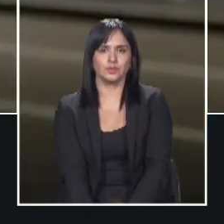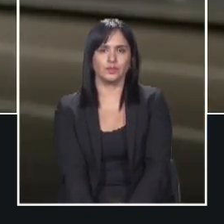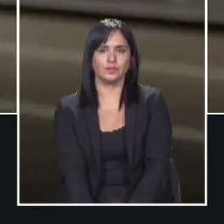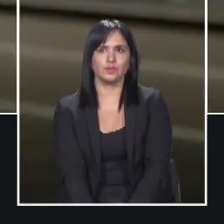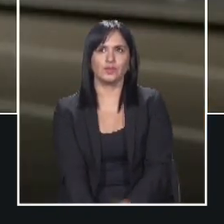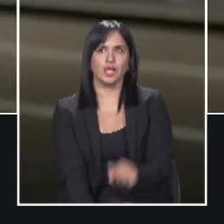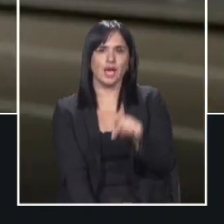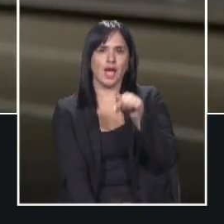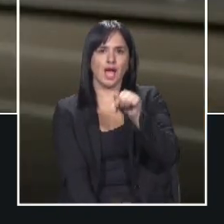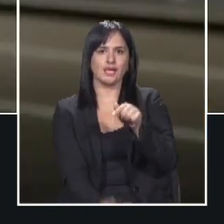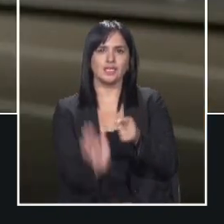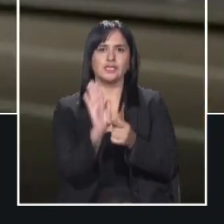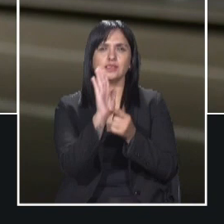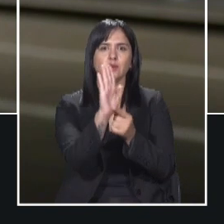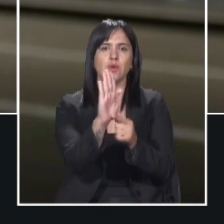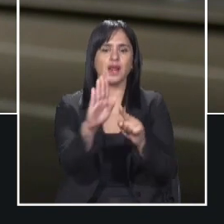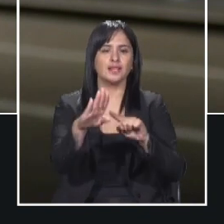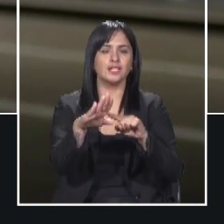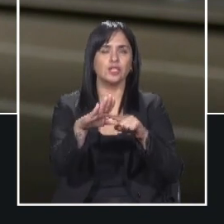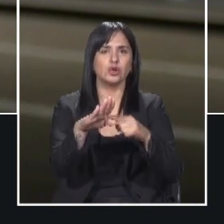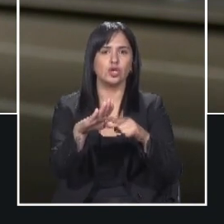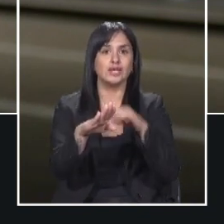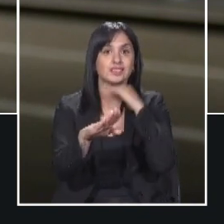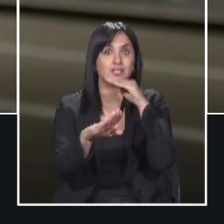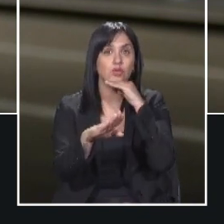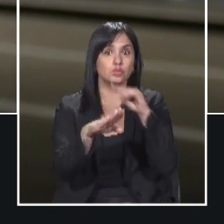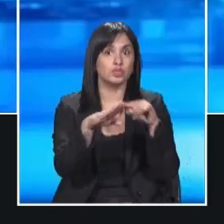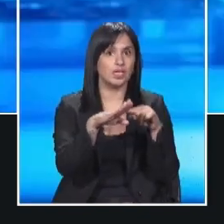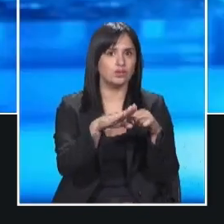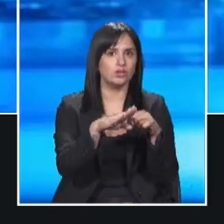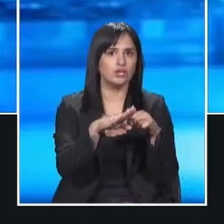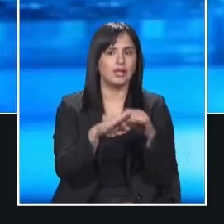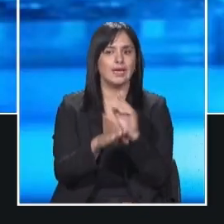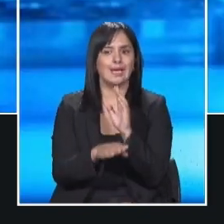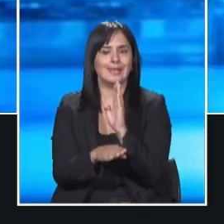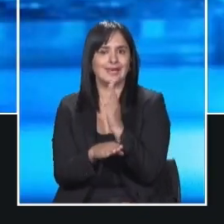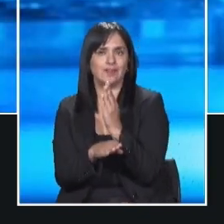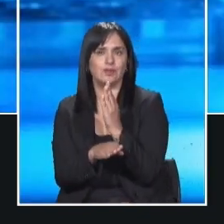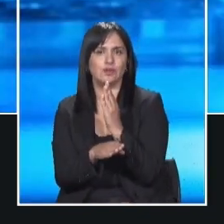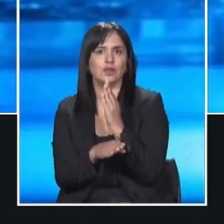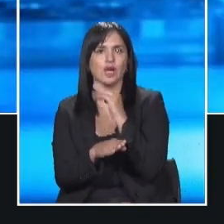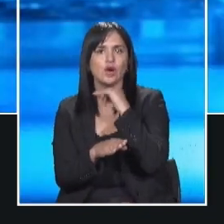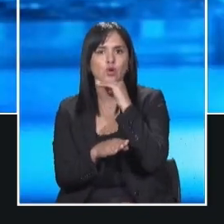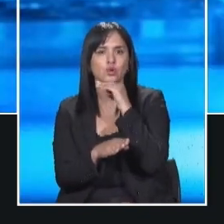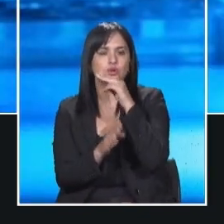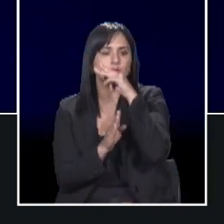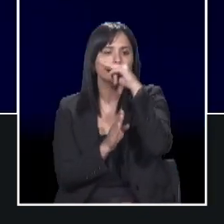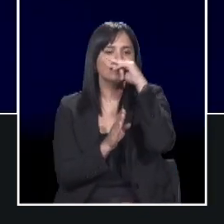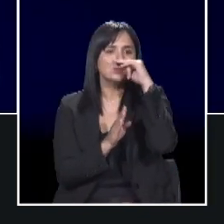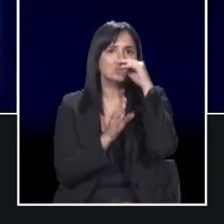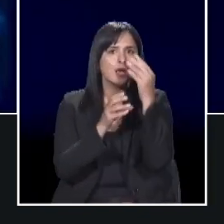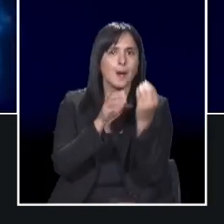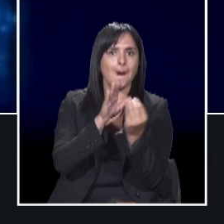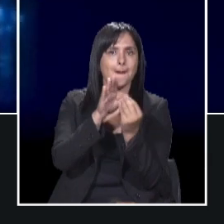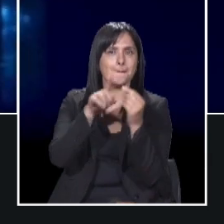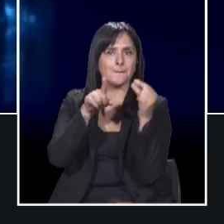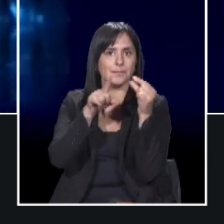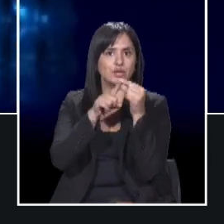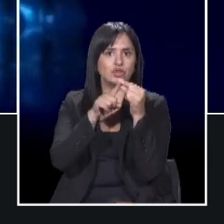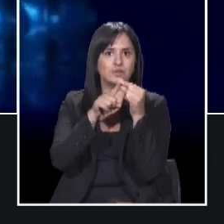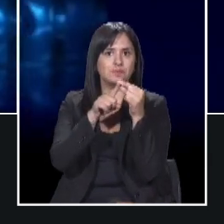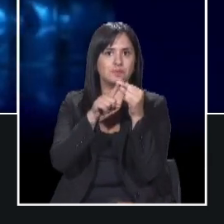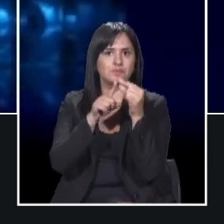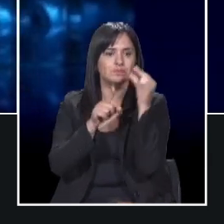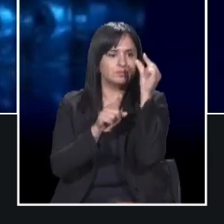has used to smell and put that on a chip, hence the cyborg. We have taken living biological neurons,